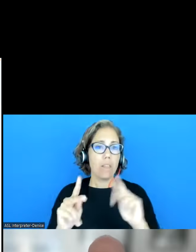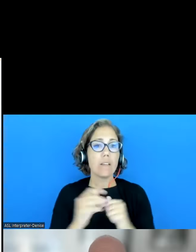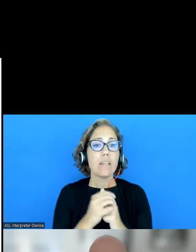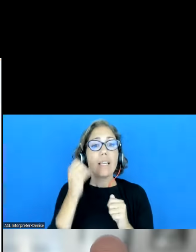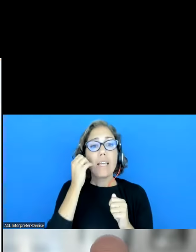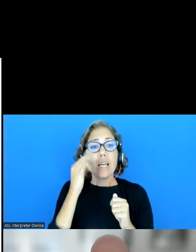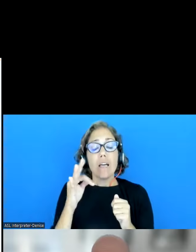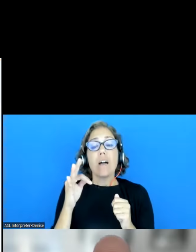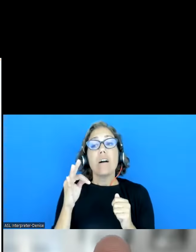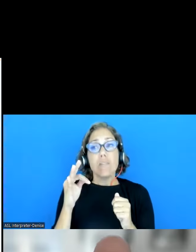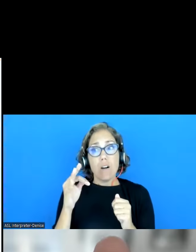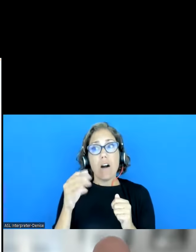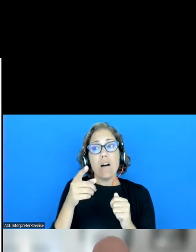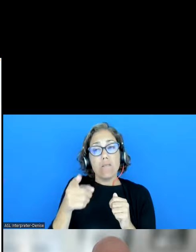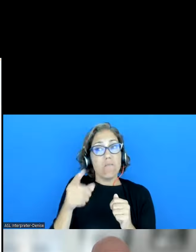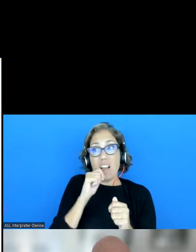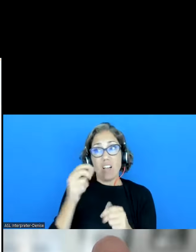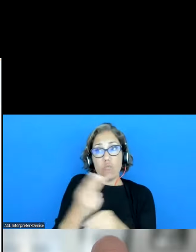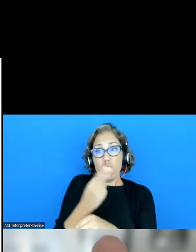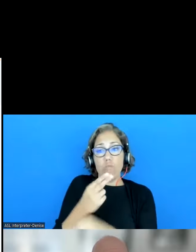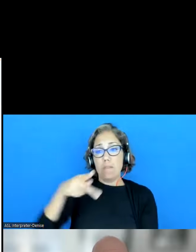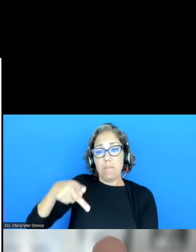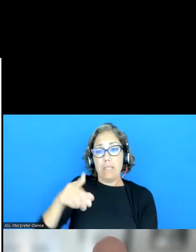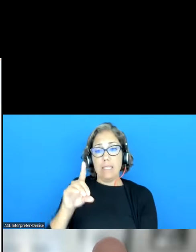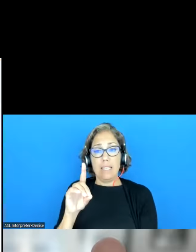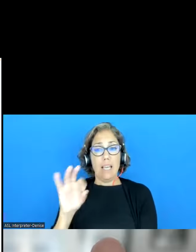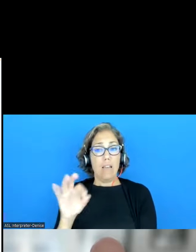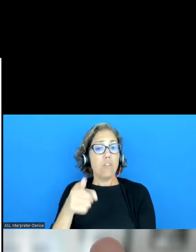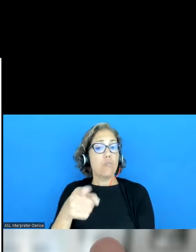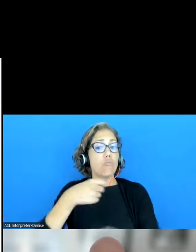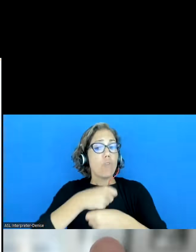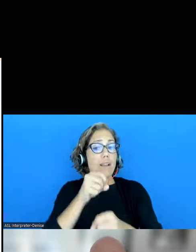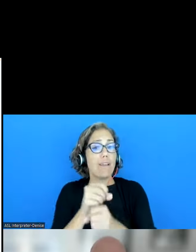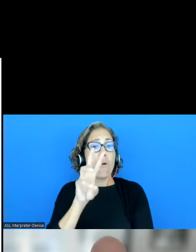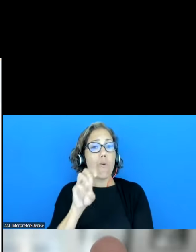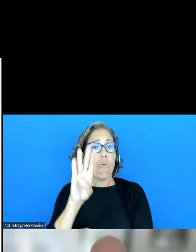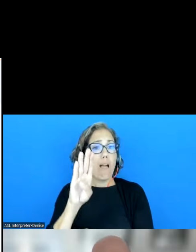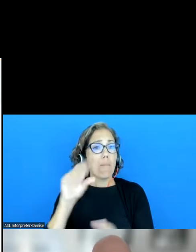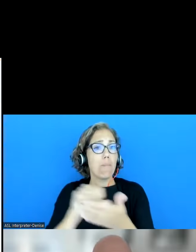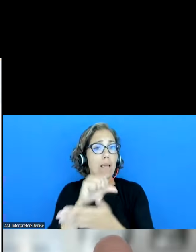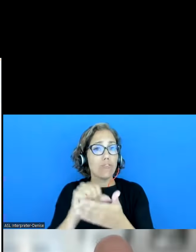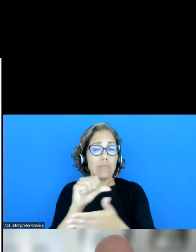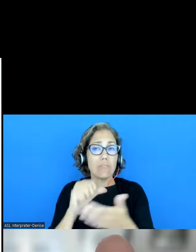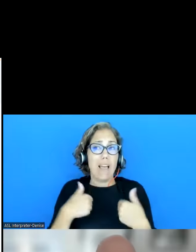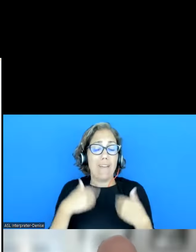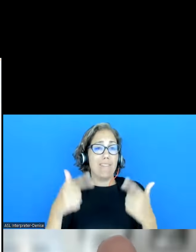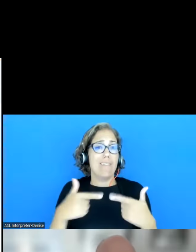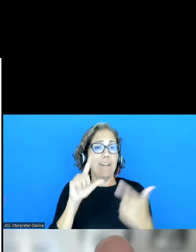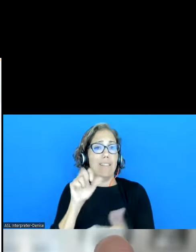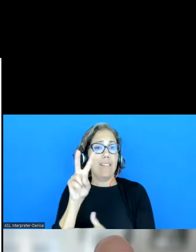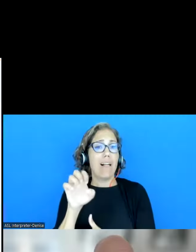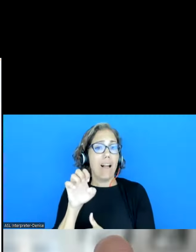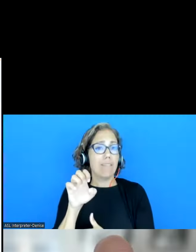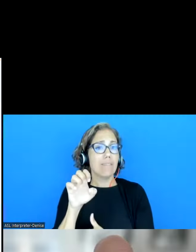even using PDFs and actually creating web pages for that content that have live text whenever possible.